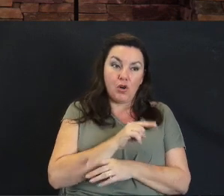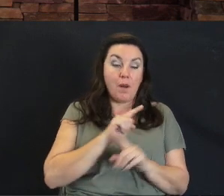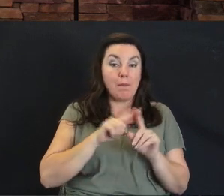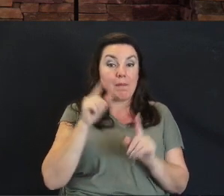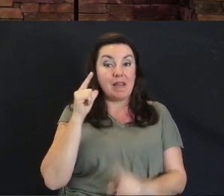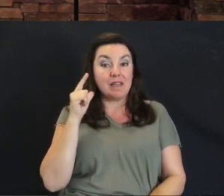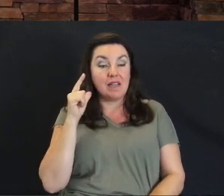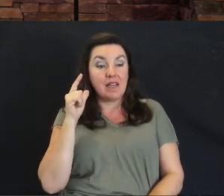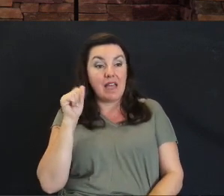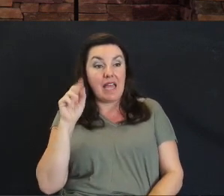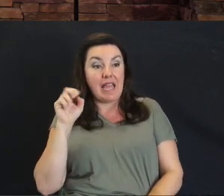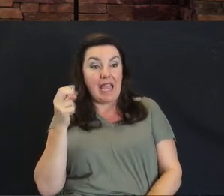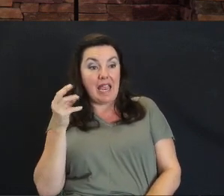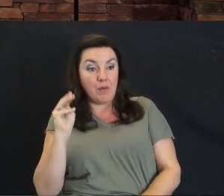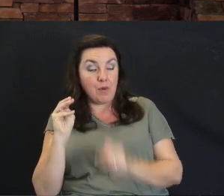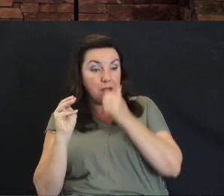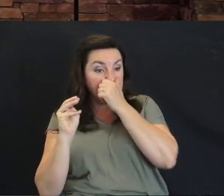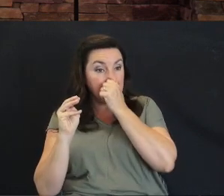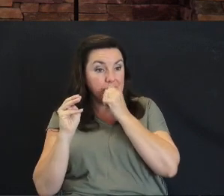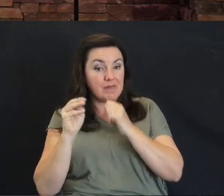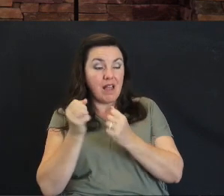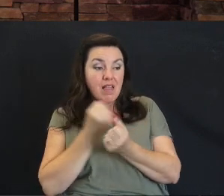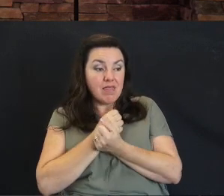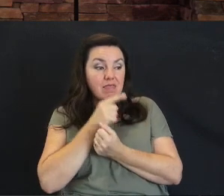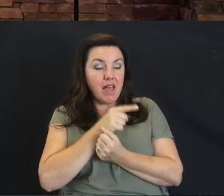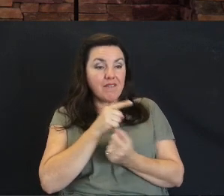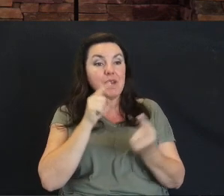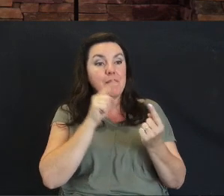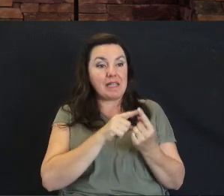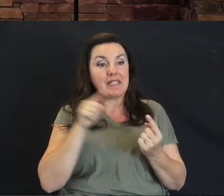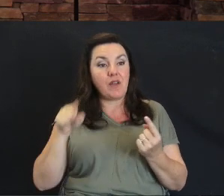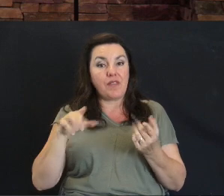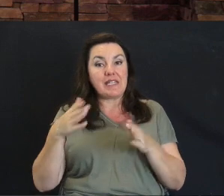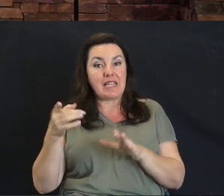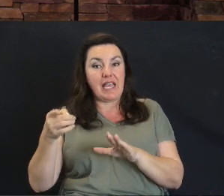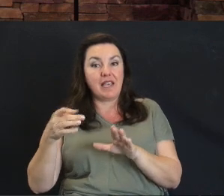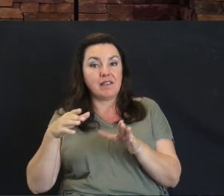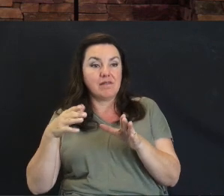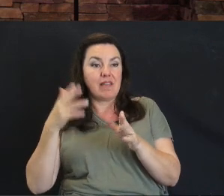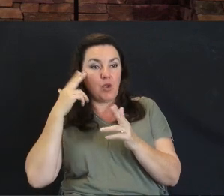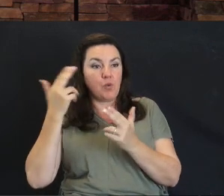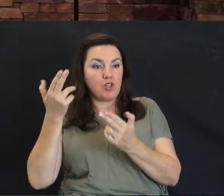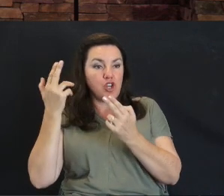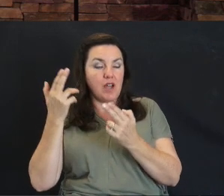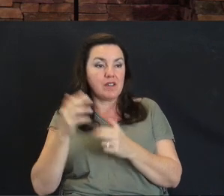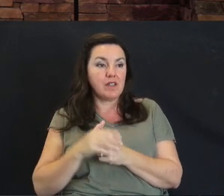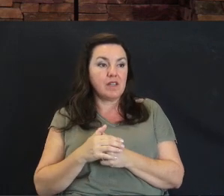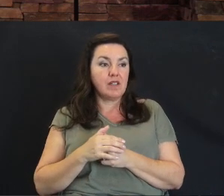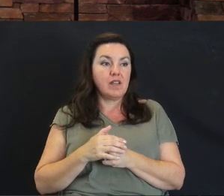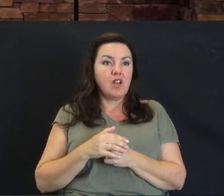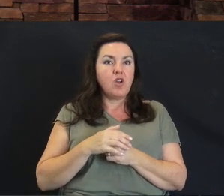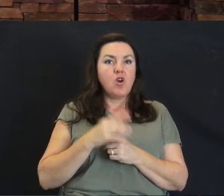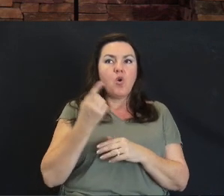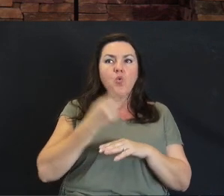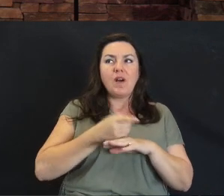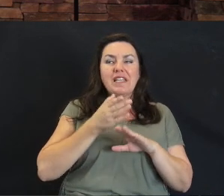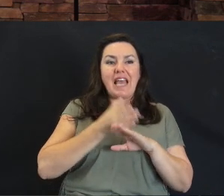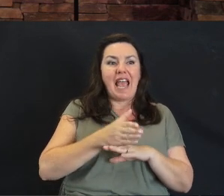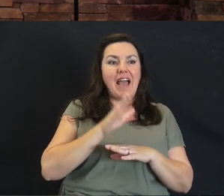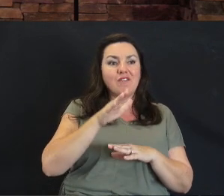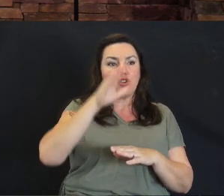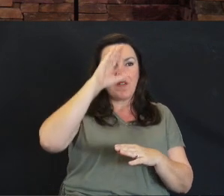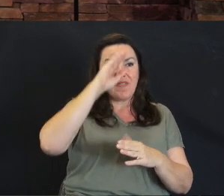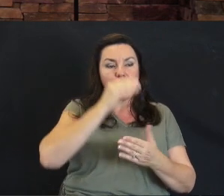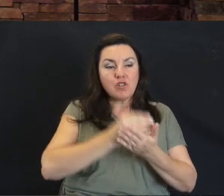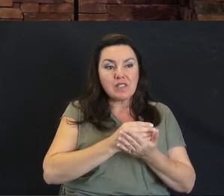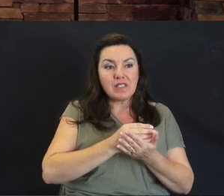Until the day that He was shot April 14th 1865 At one point After the death Of their son Willie Lincoln went as far As